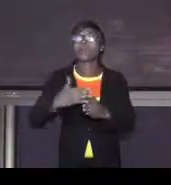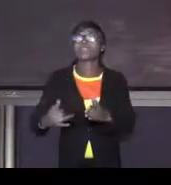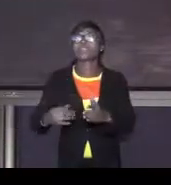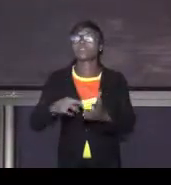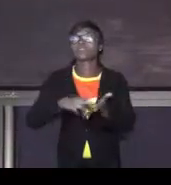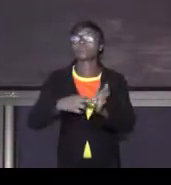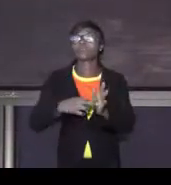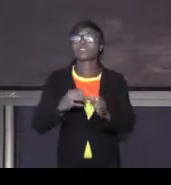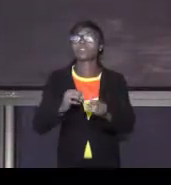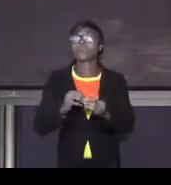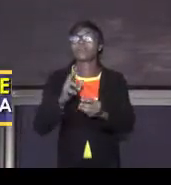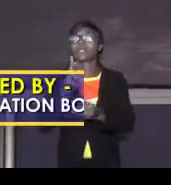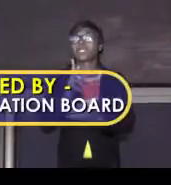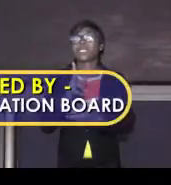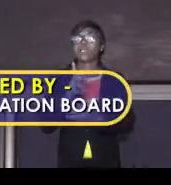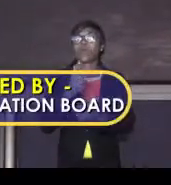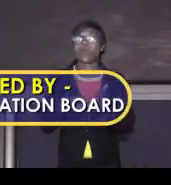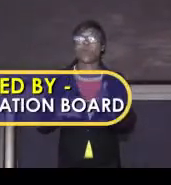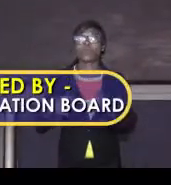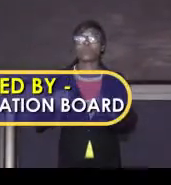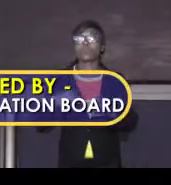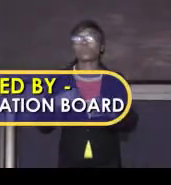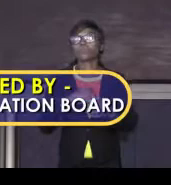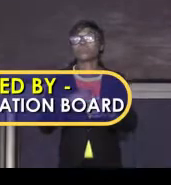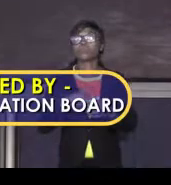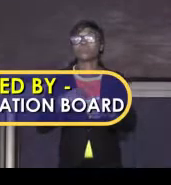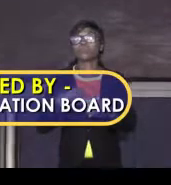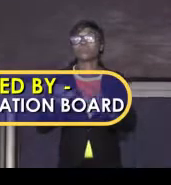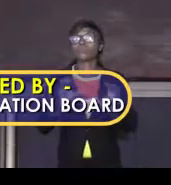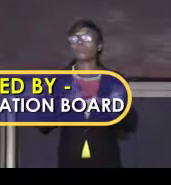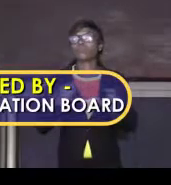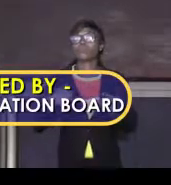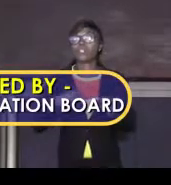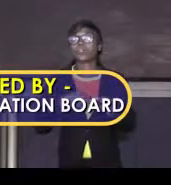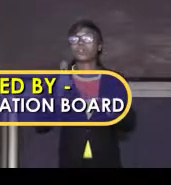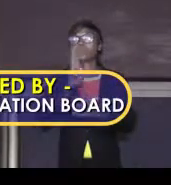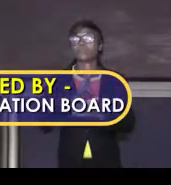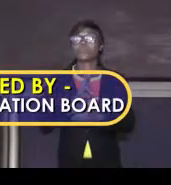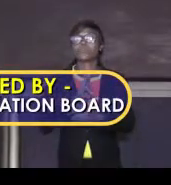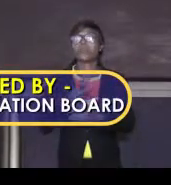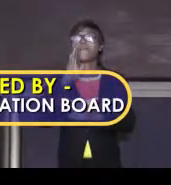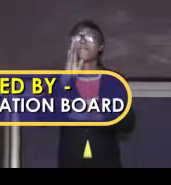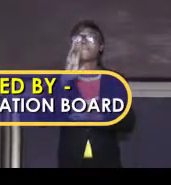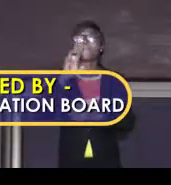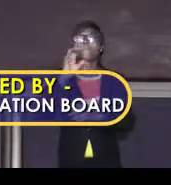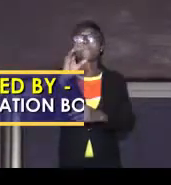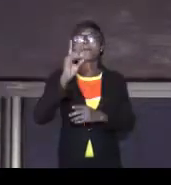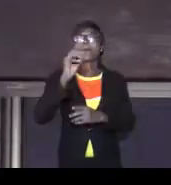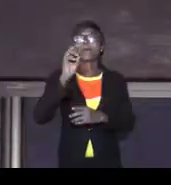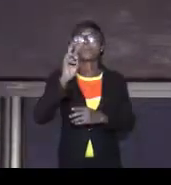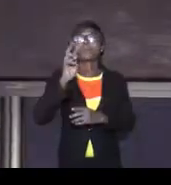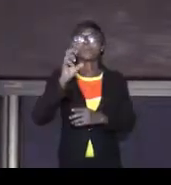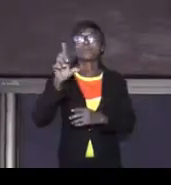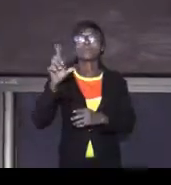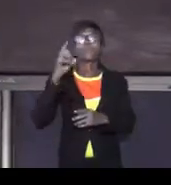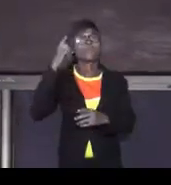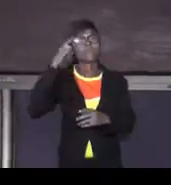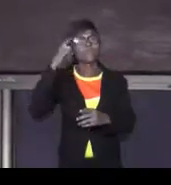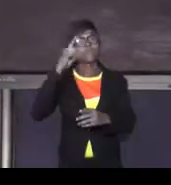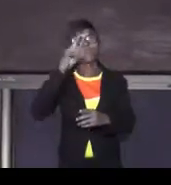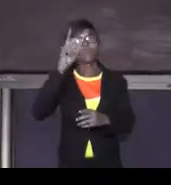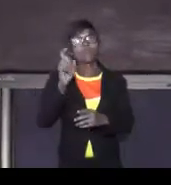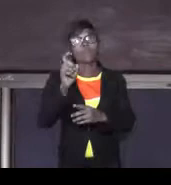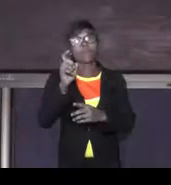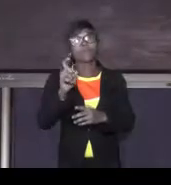cutting tools. And third question, what do we use bradawl for? These are the 3 questions. You have